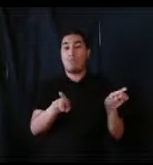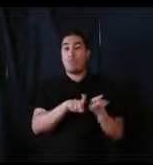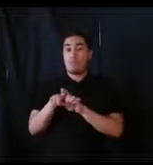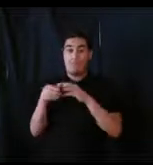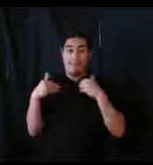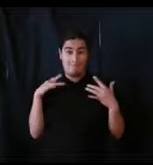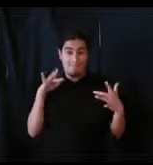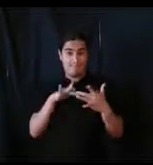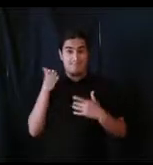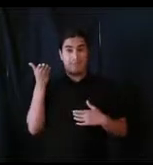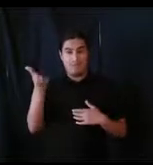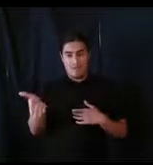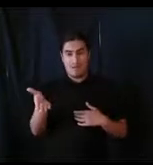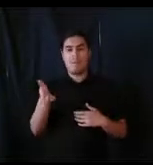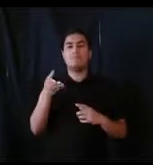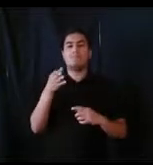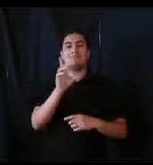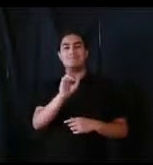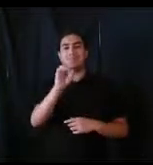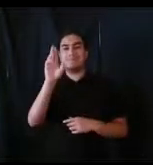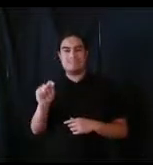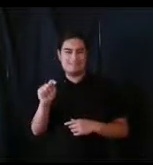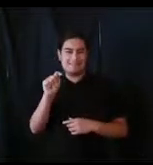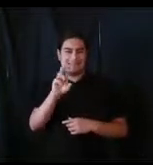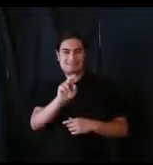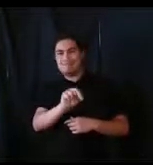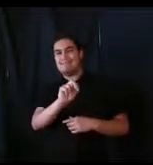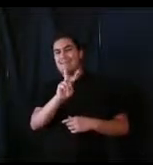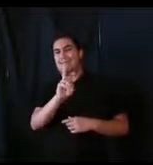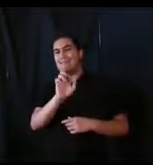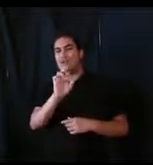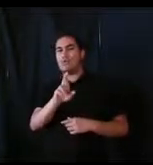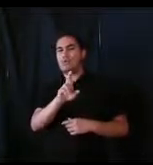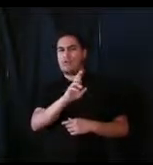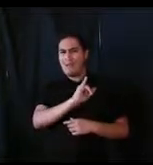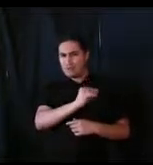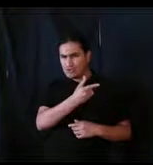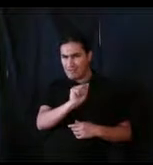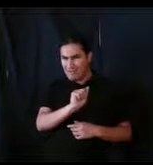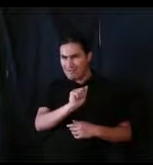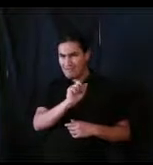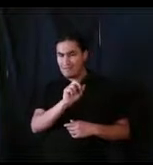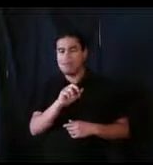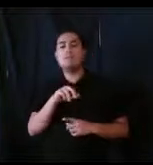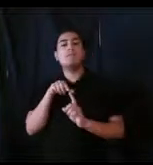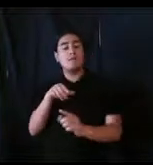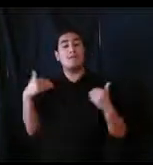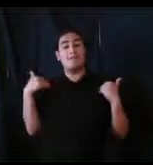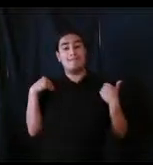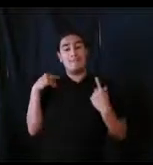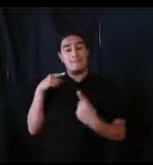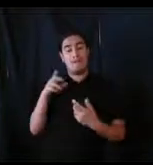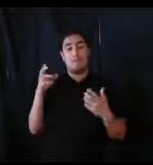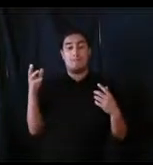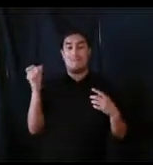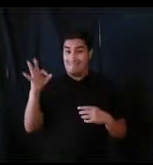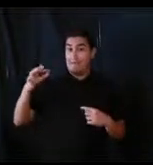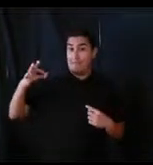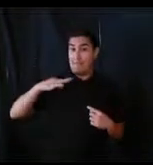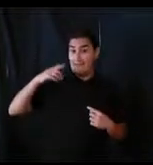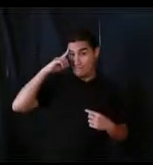link do some searching it's called the dot navigator and there's three spots on that dot navigator one's applying for grants